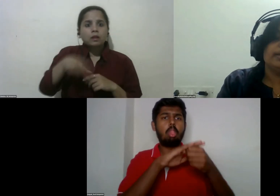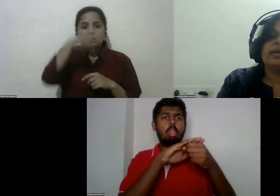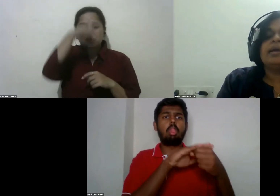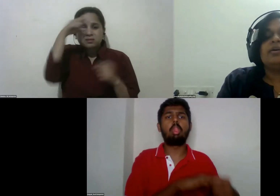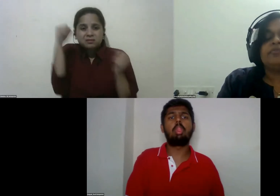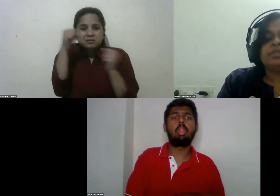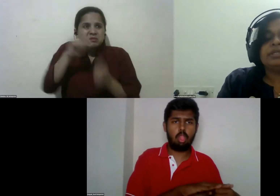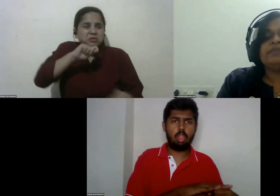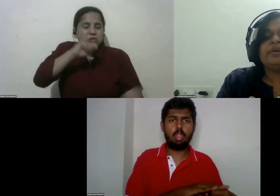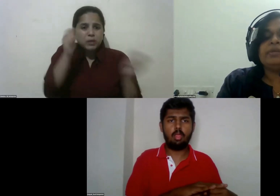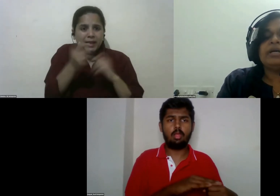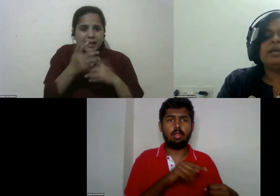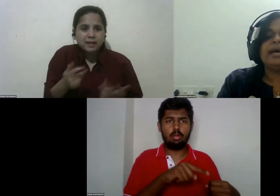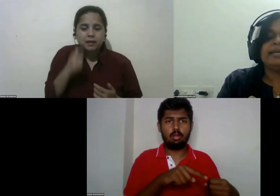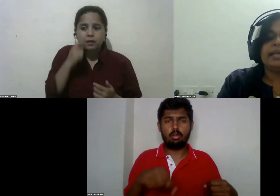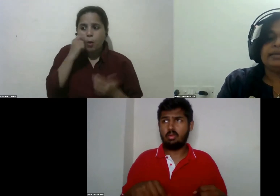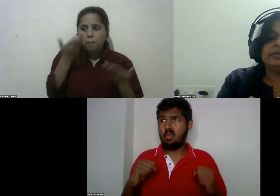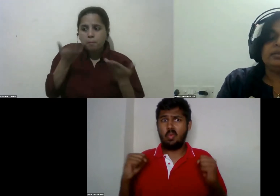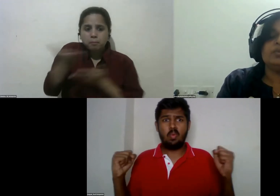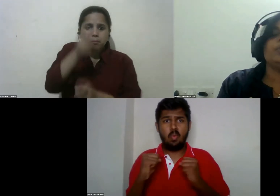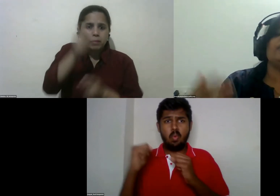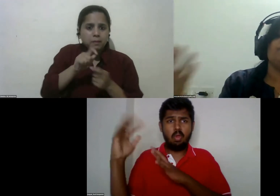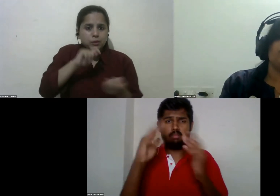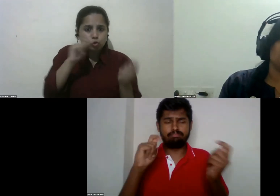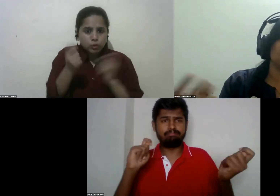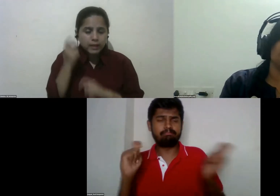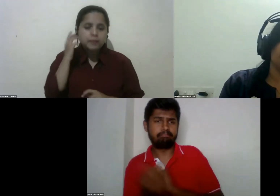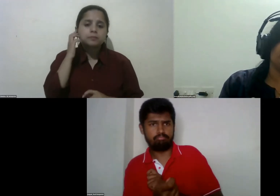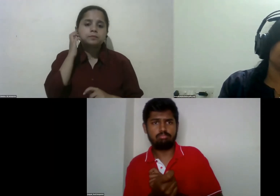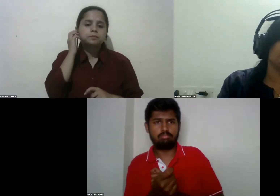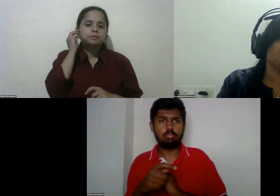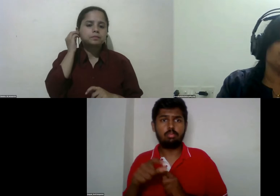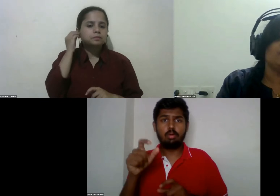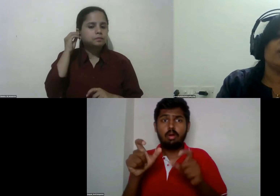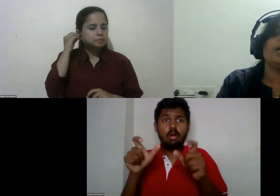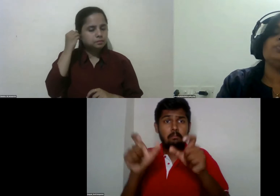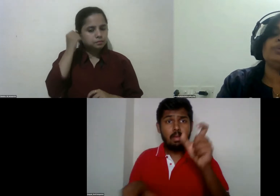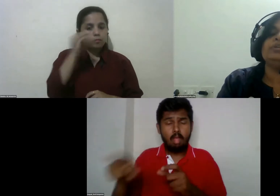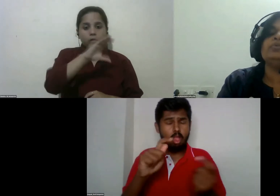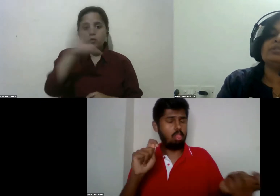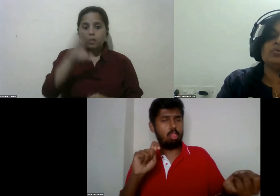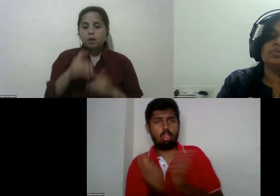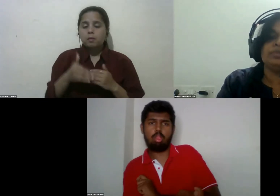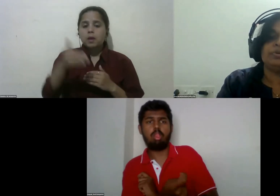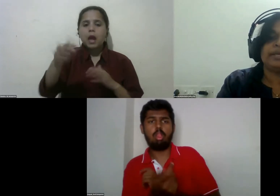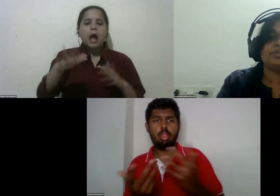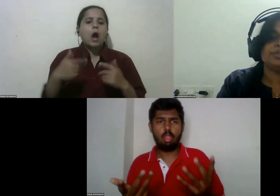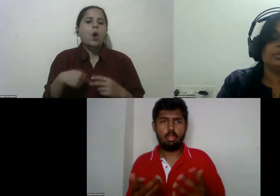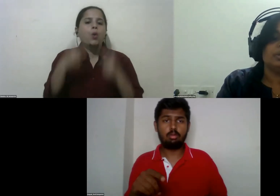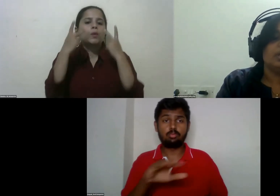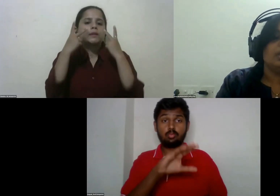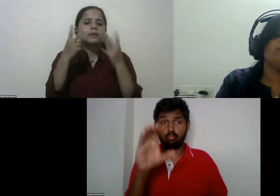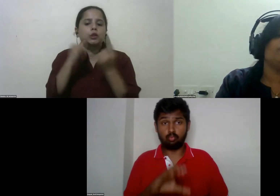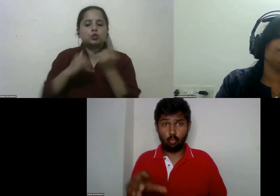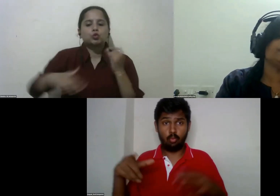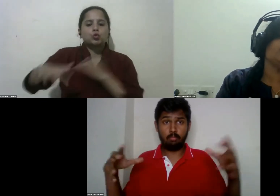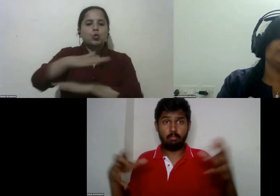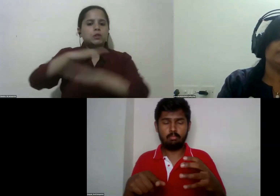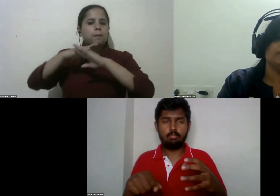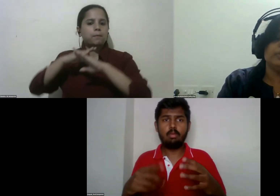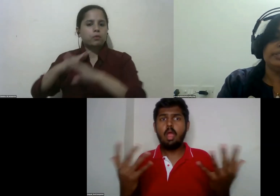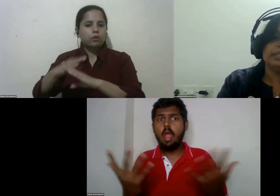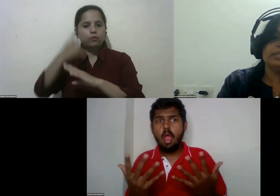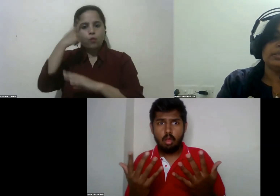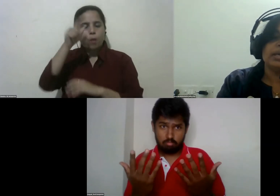on. Further, the webinar highlighted the way forward in terms of how we look at social protection for persons